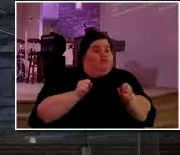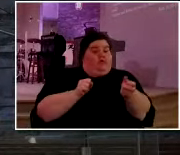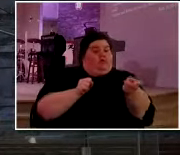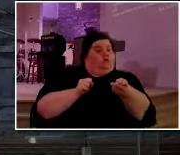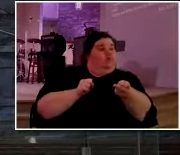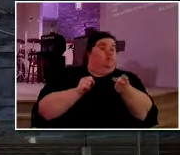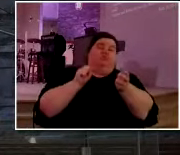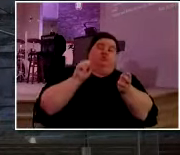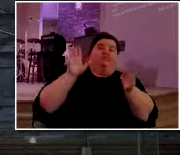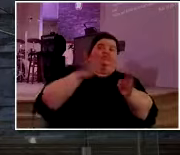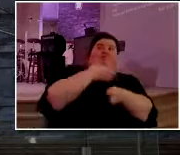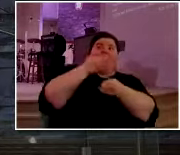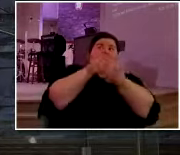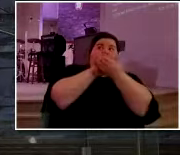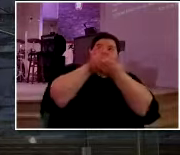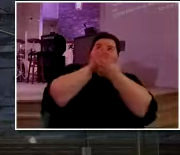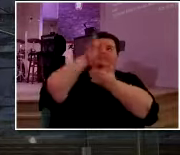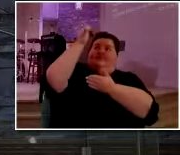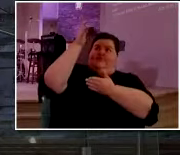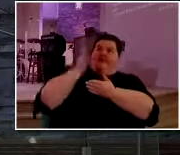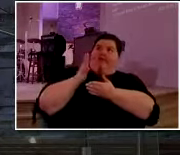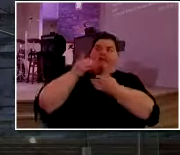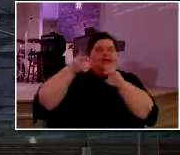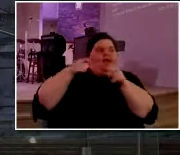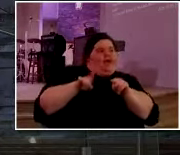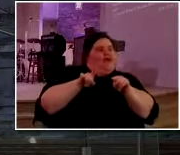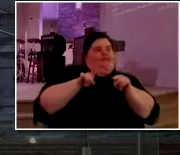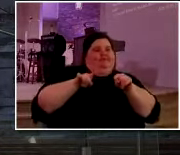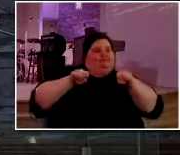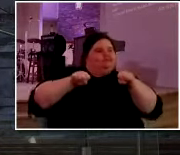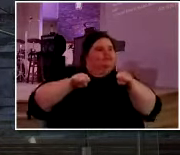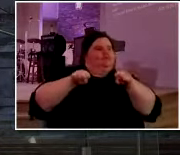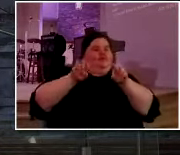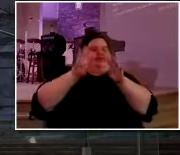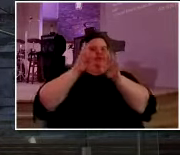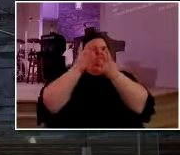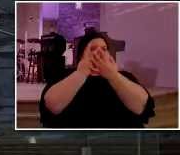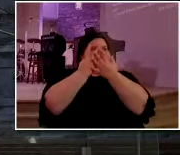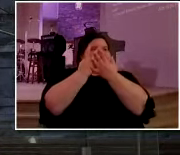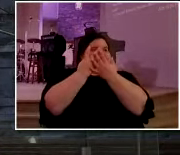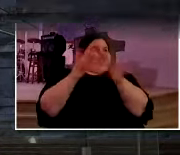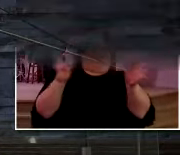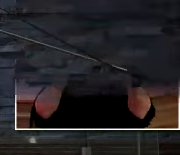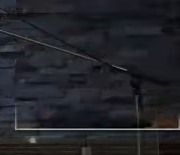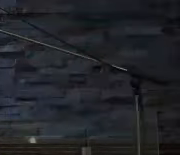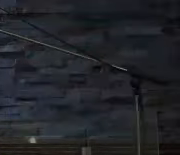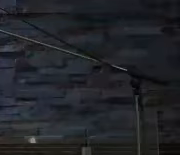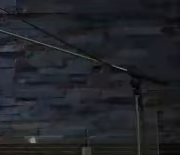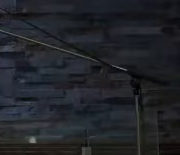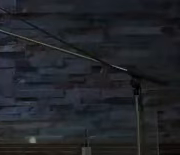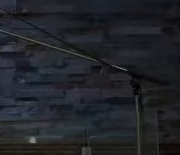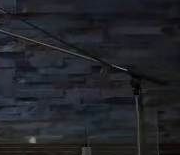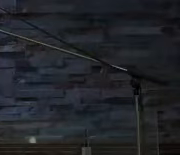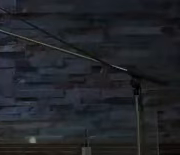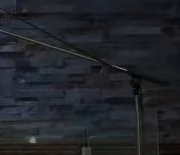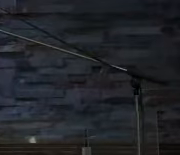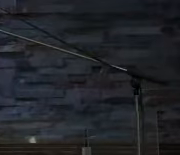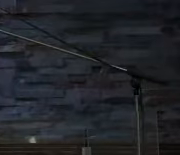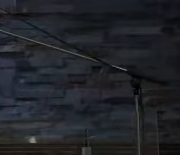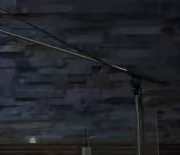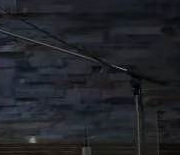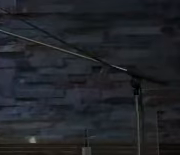and the doors were opened and everyone's bands were loosed. And his response was, what do I